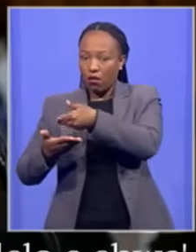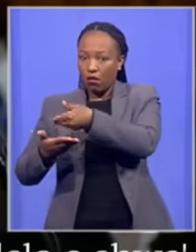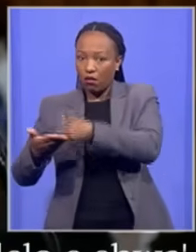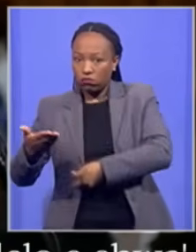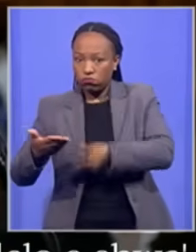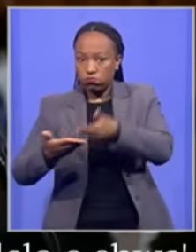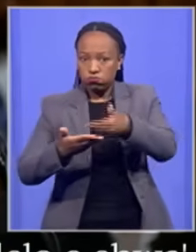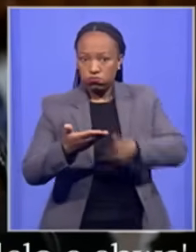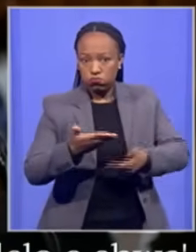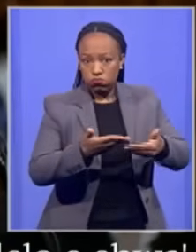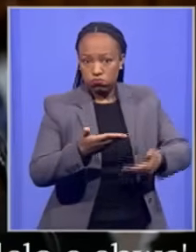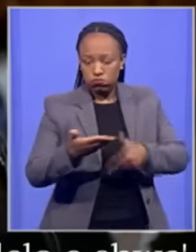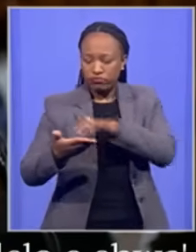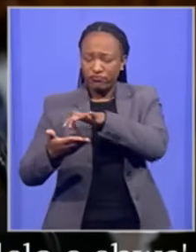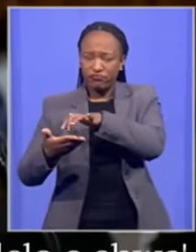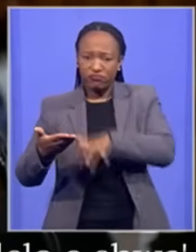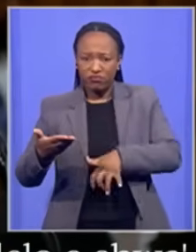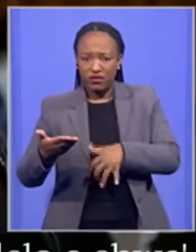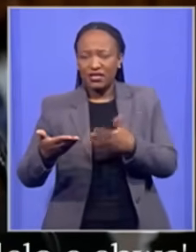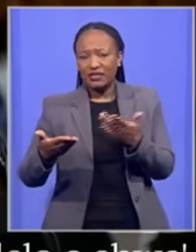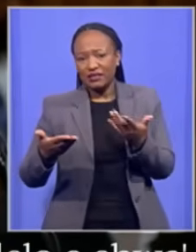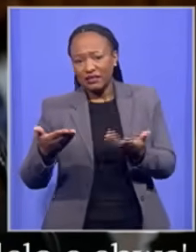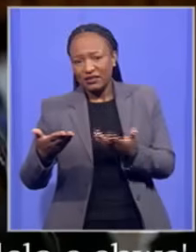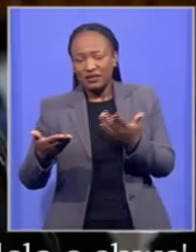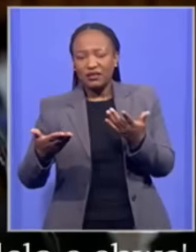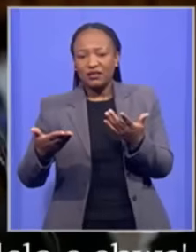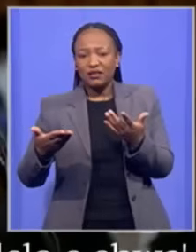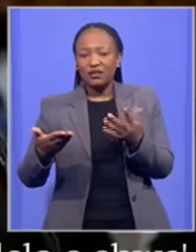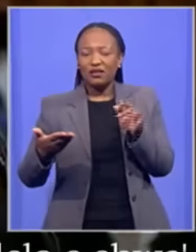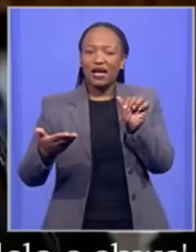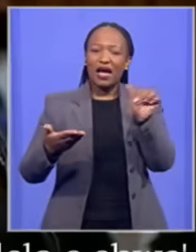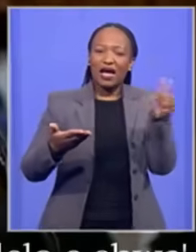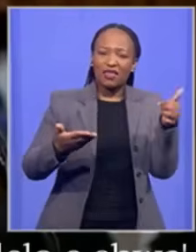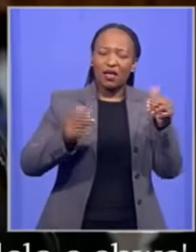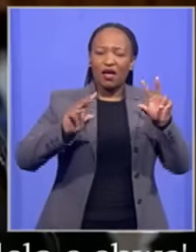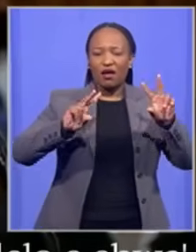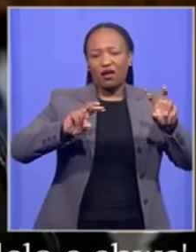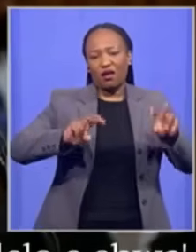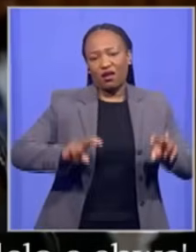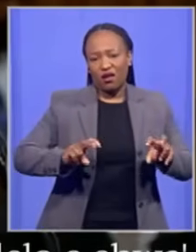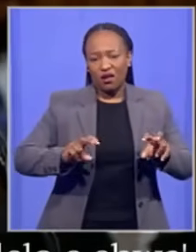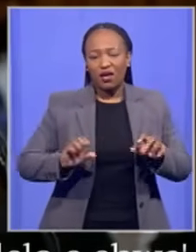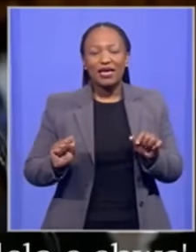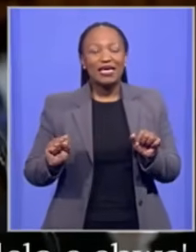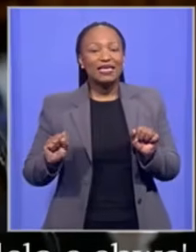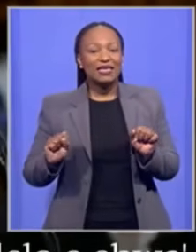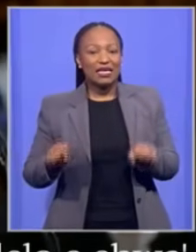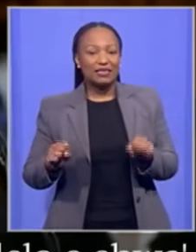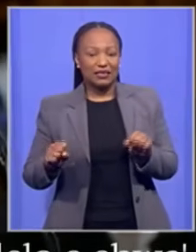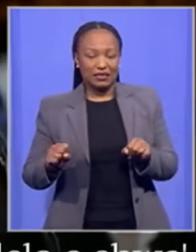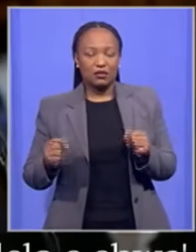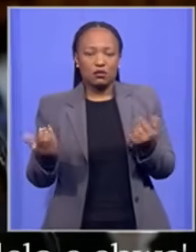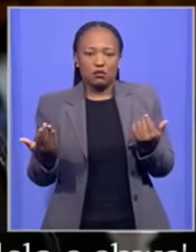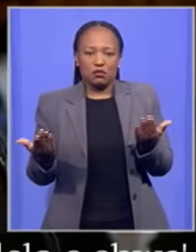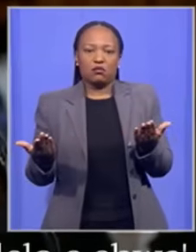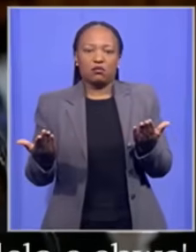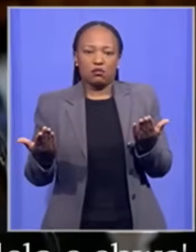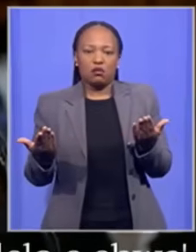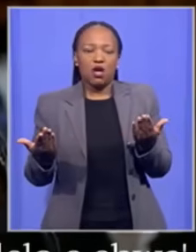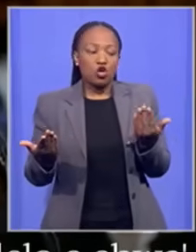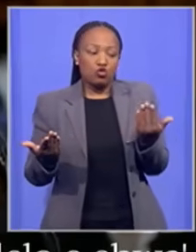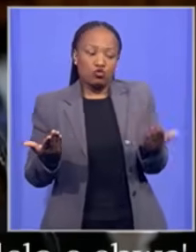that's down the road, it's another inquiry. We say, yes, all of those are true, but the point is you will